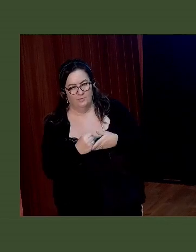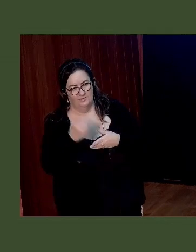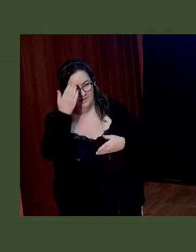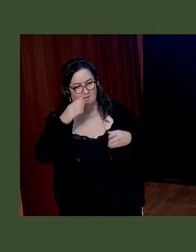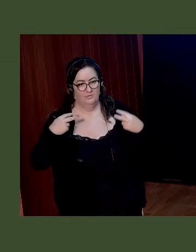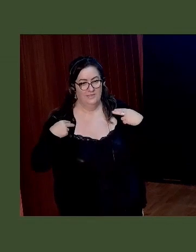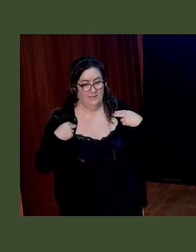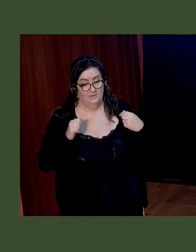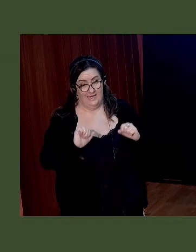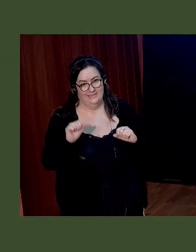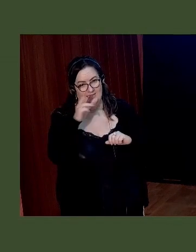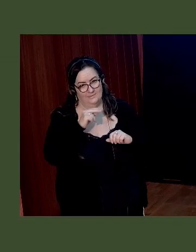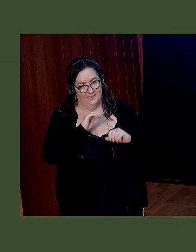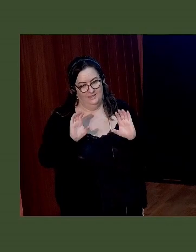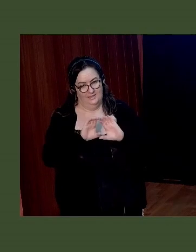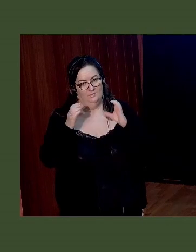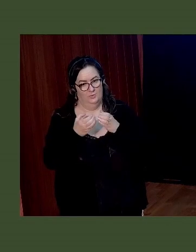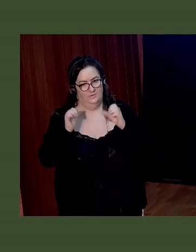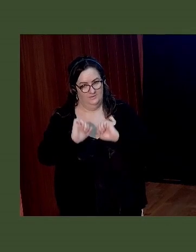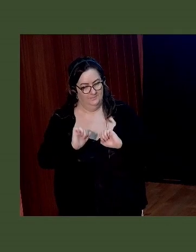its speaker community.